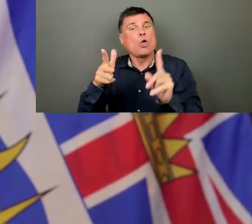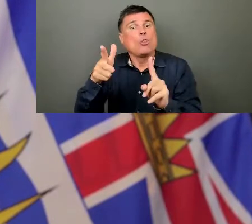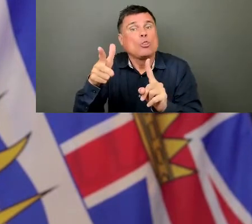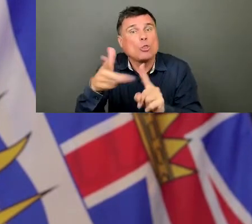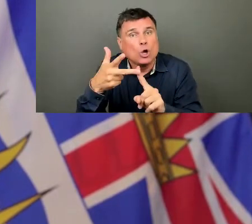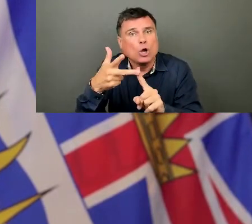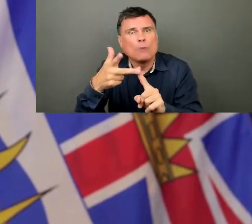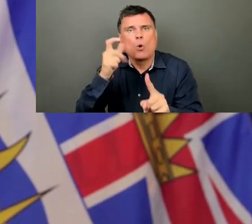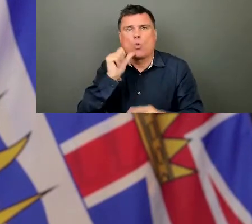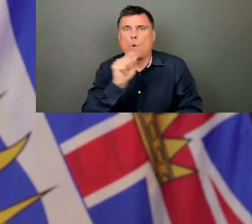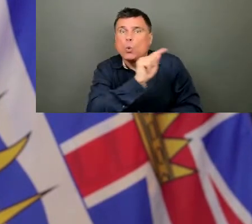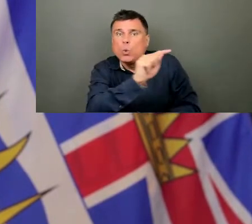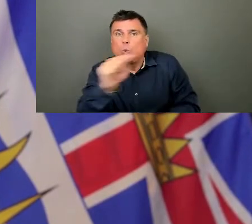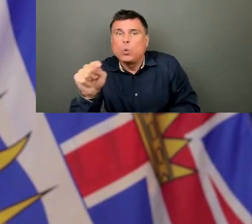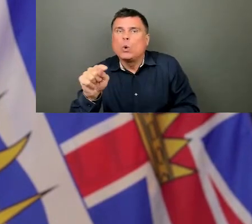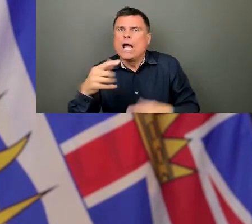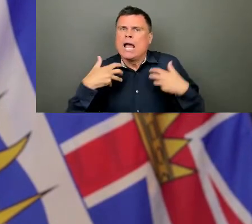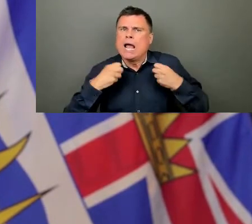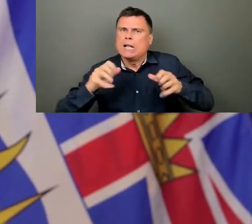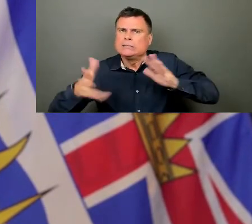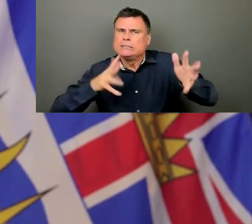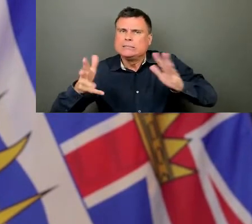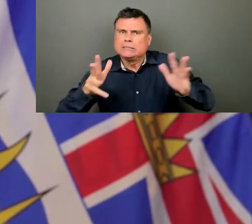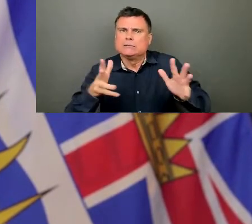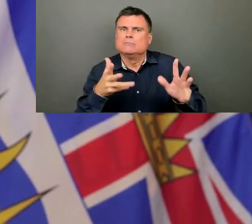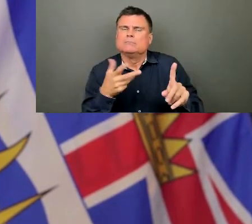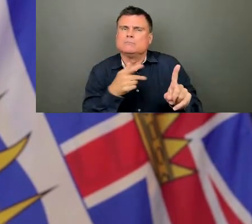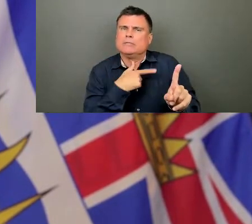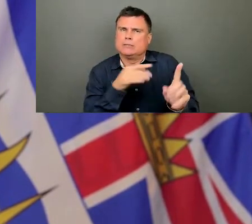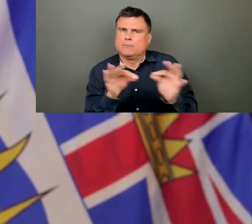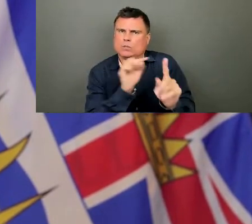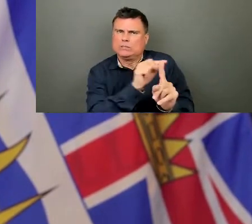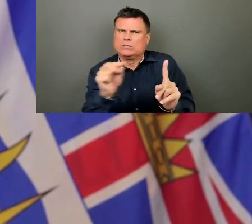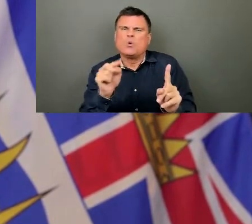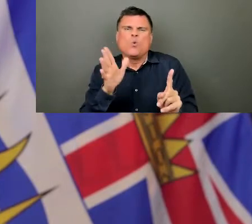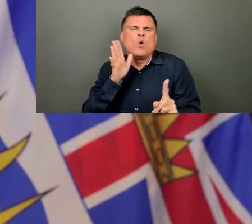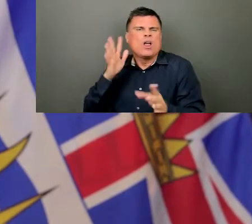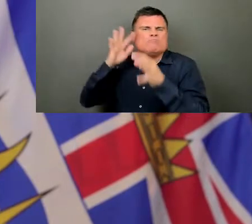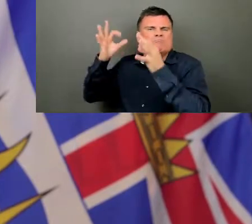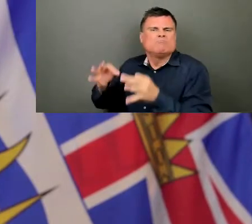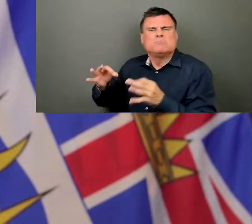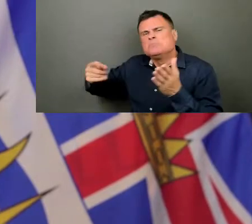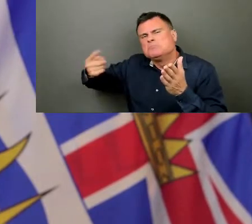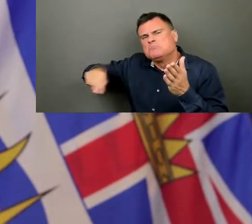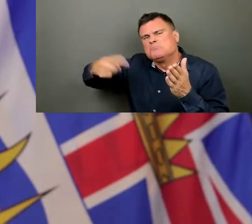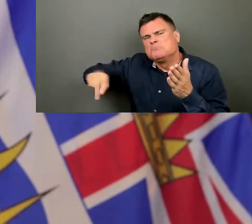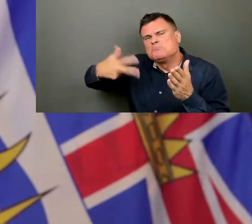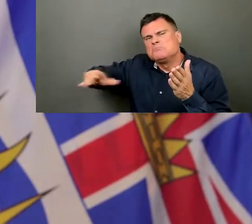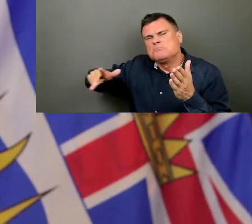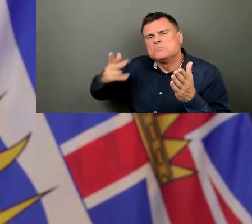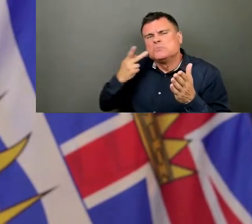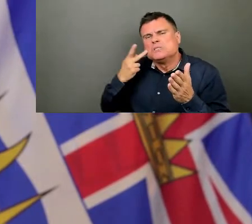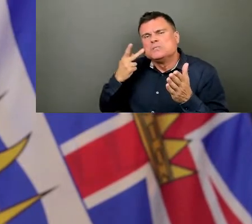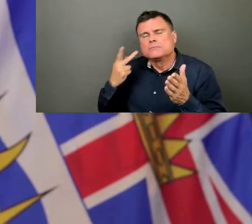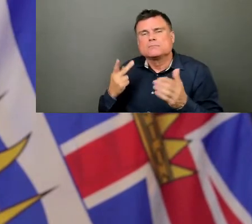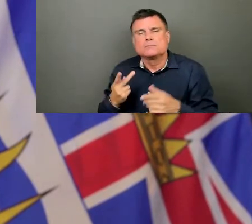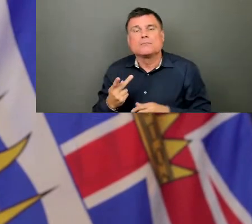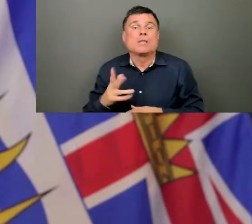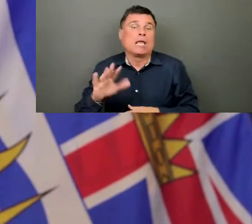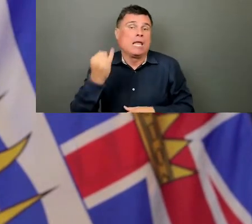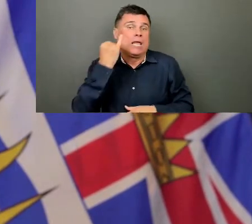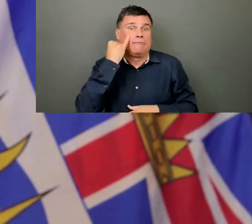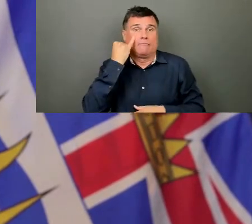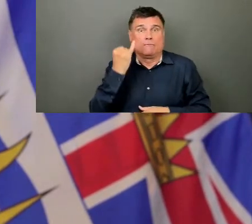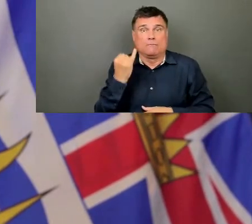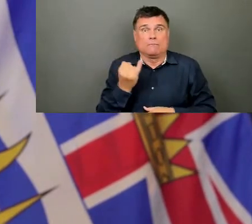when and if a booster is required for residents of long-term care, it's a little bit different across the country, and those are also data that